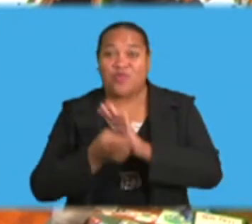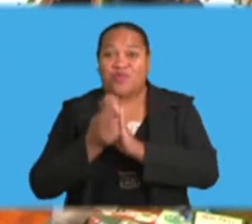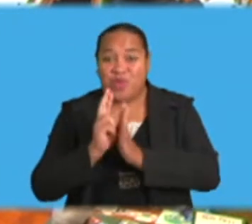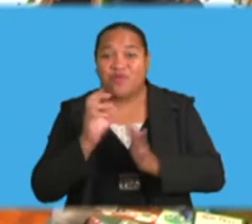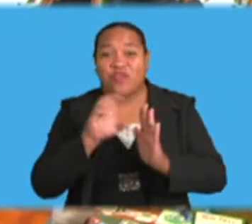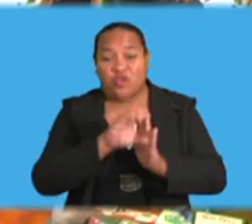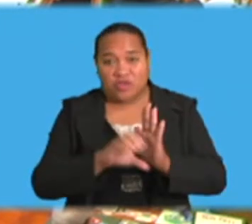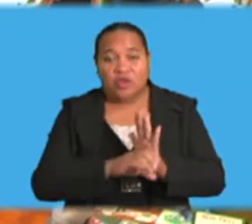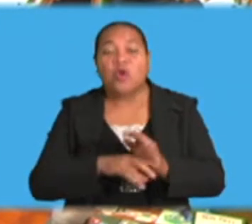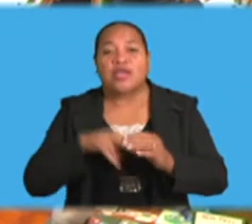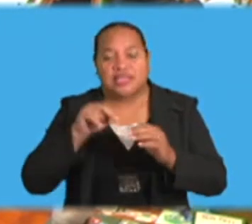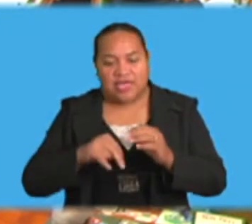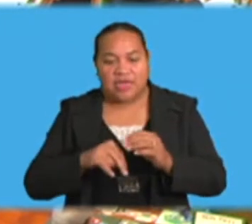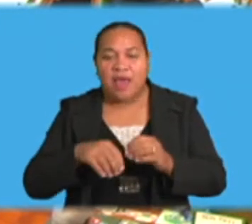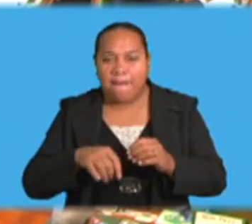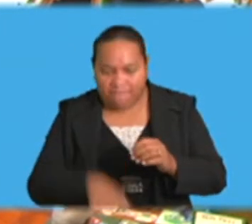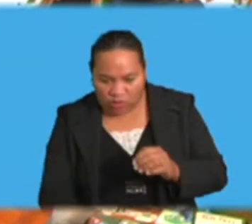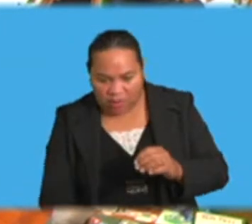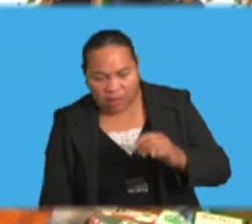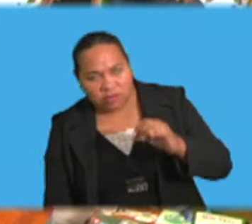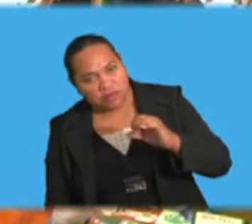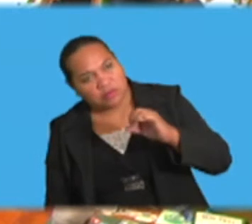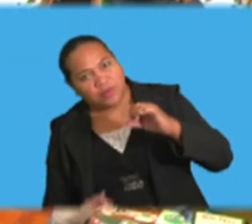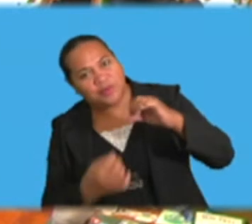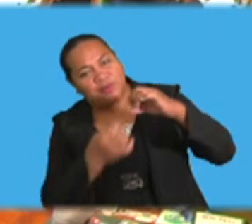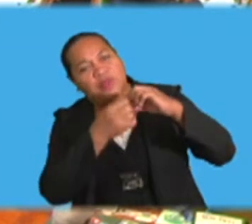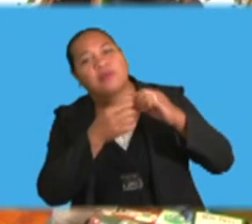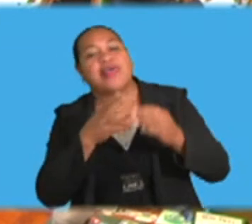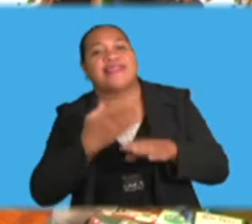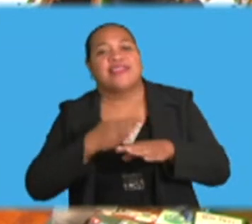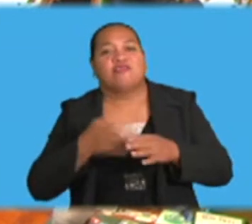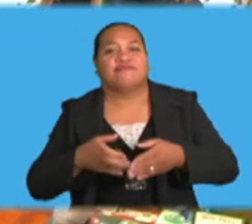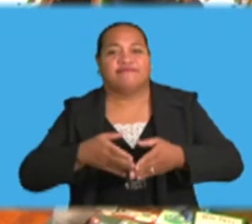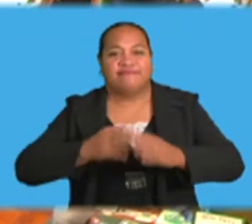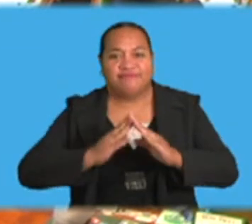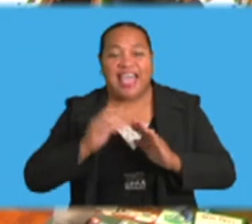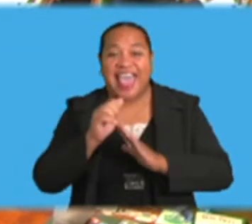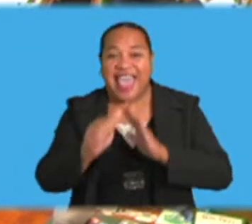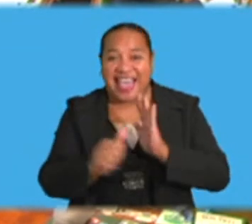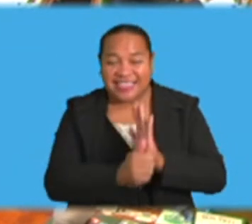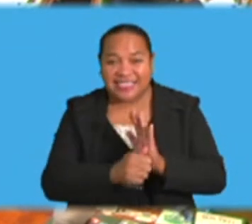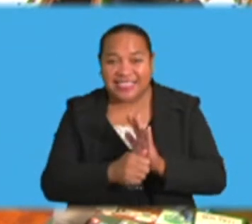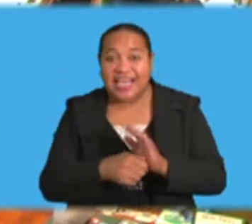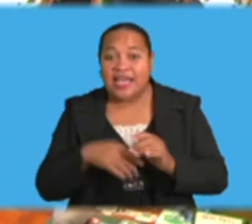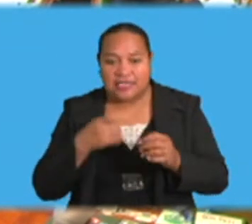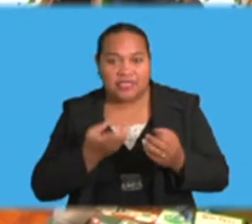require the bottom-up approach, and the introduction of a number of new acts and the release of the two covenants was very